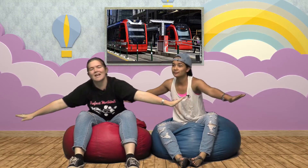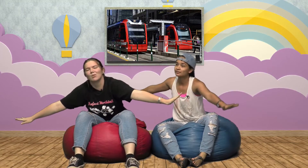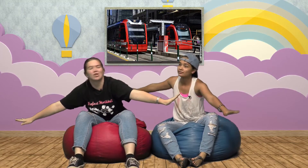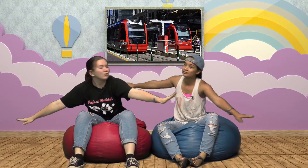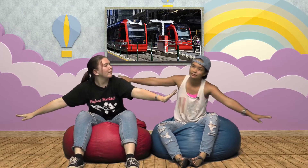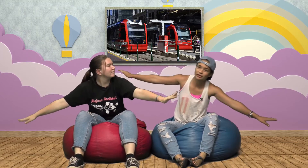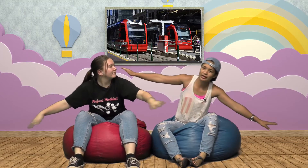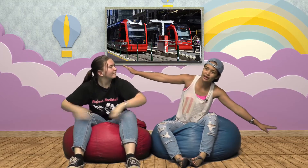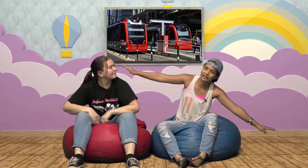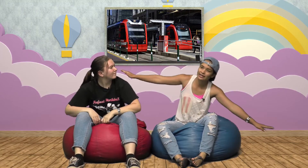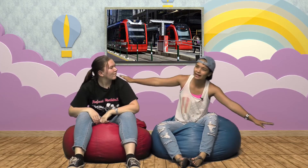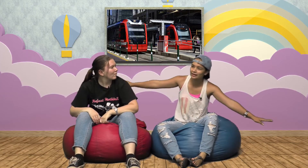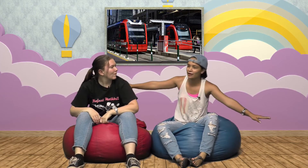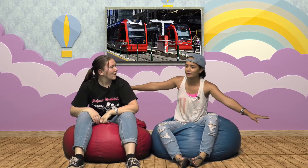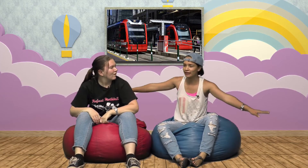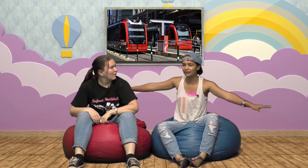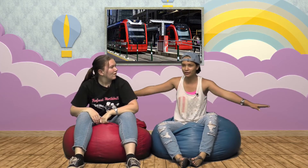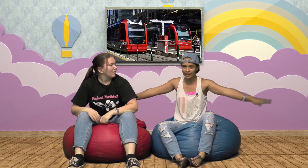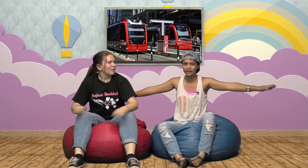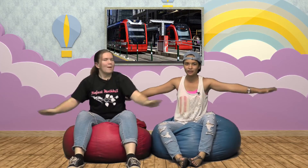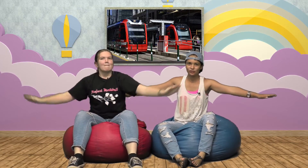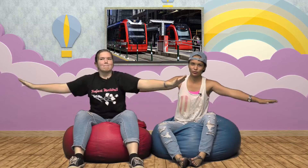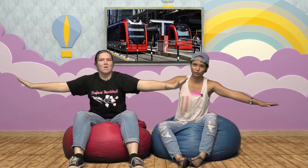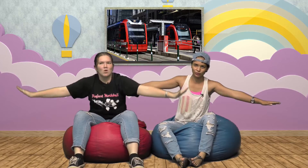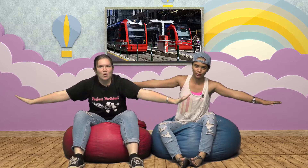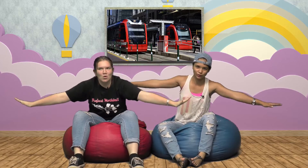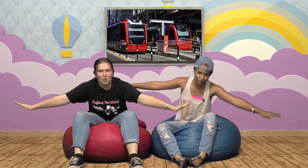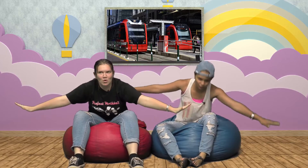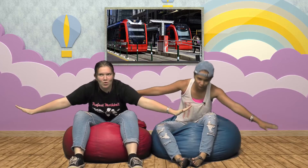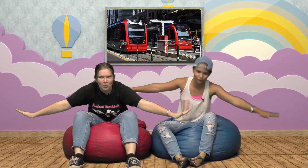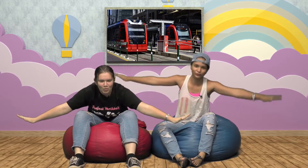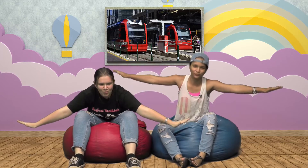know exactly what they're doing. Okay, now let's land now. We're landing, okay?